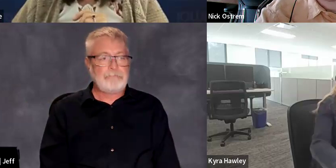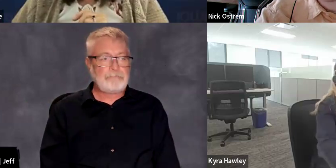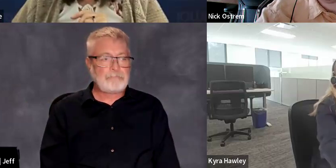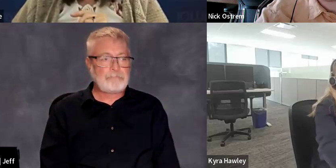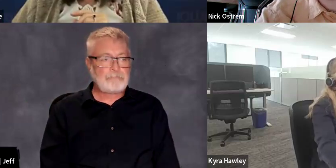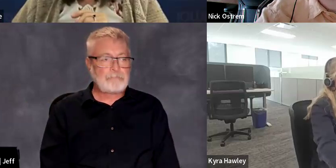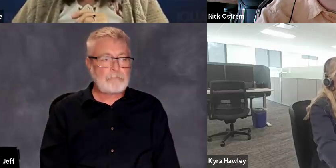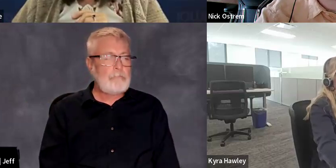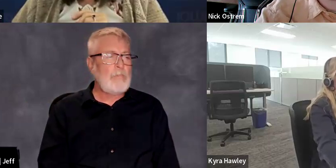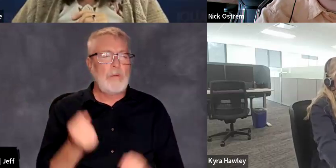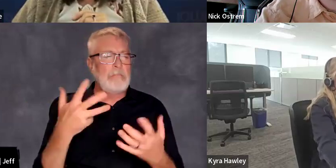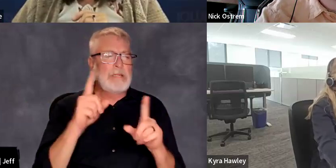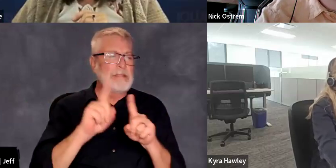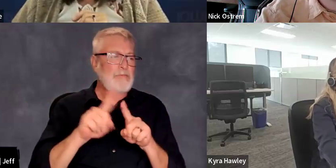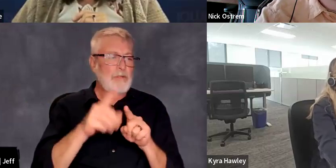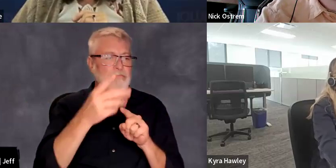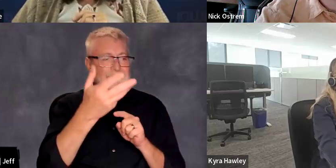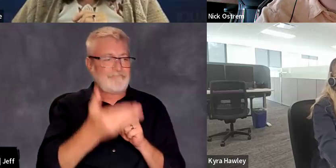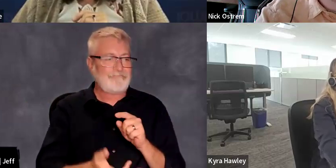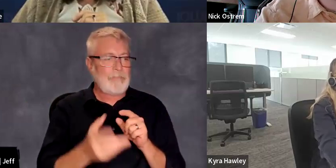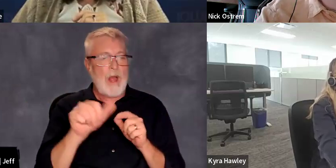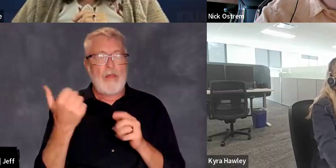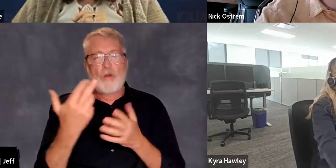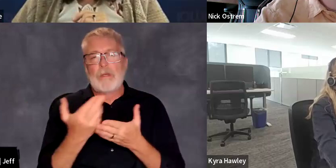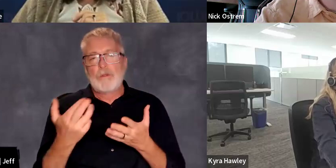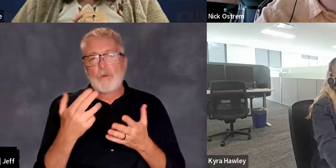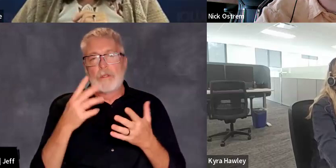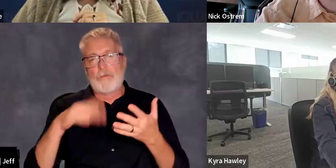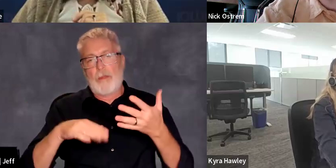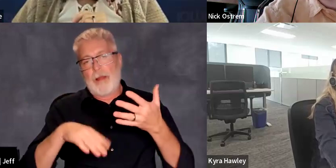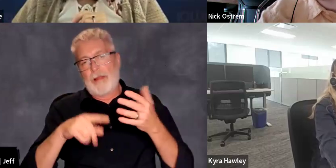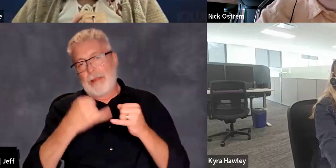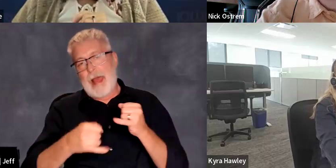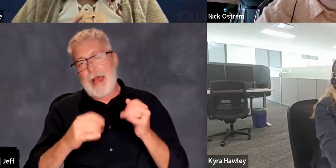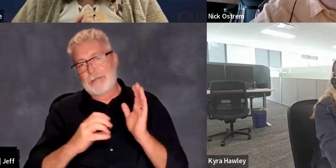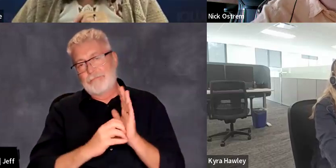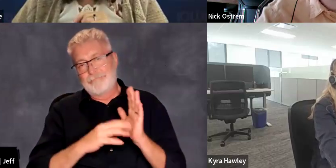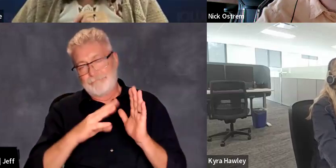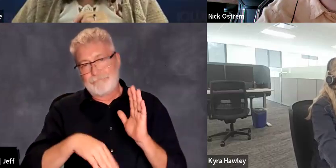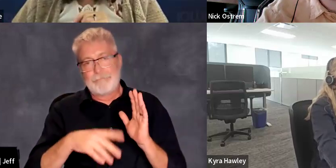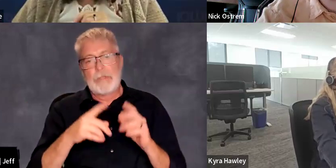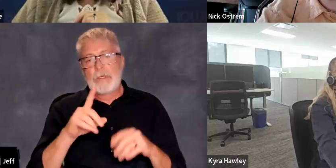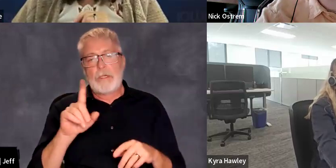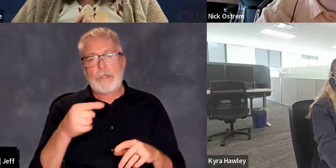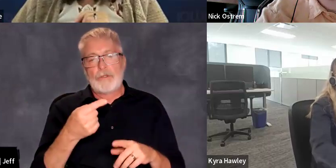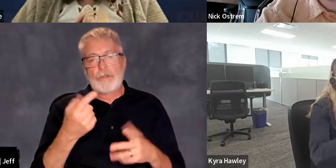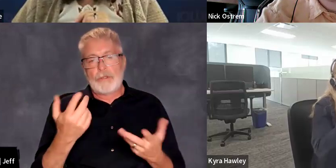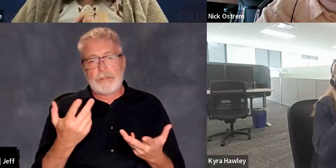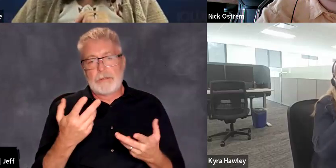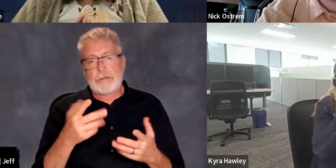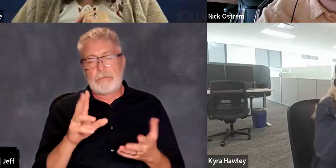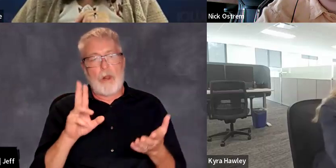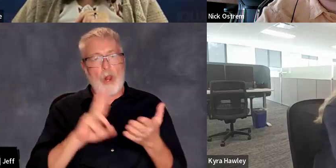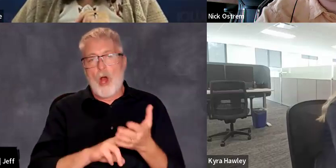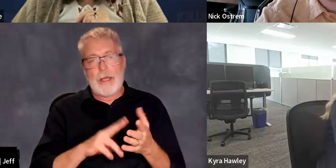So we have a lot of different really helpful additional resources on that additional resources page. All you need to do to use those is just log